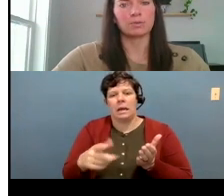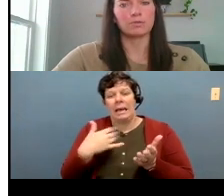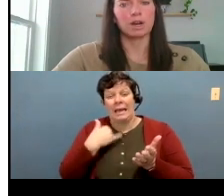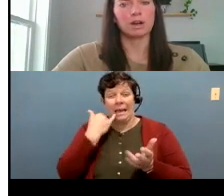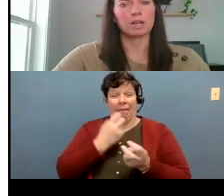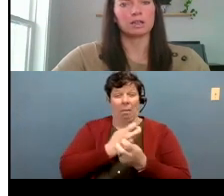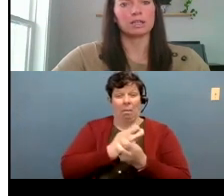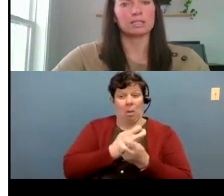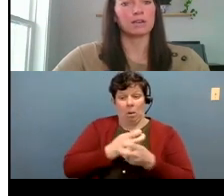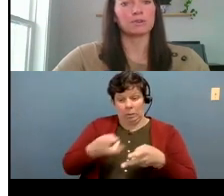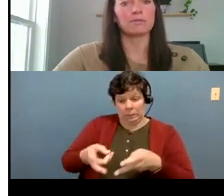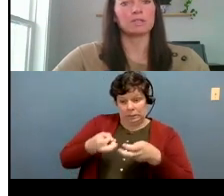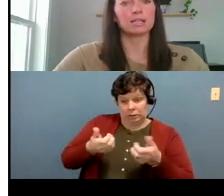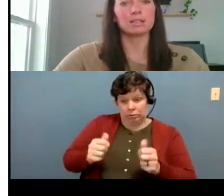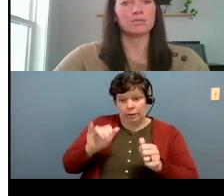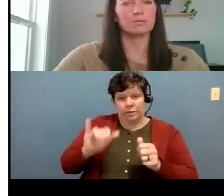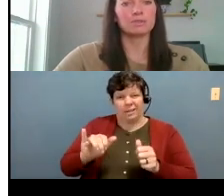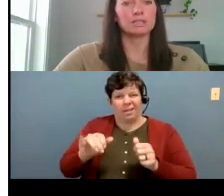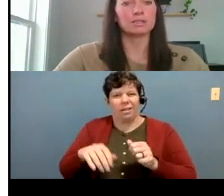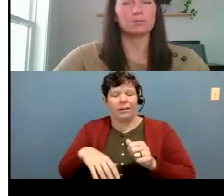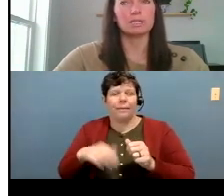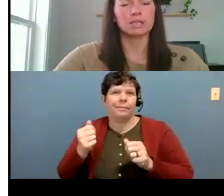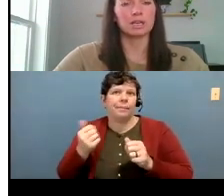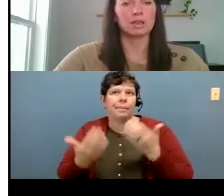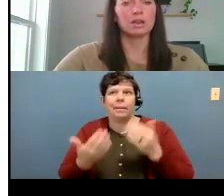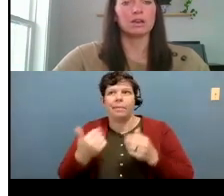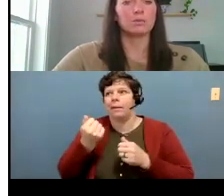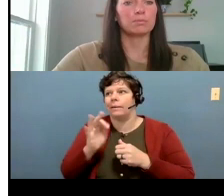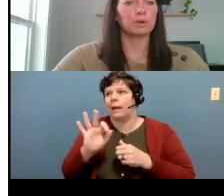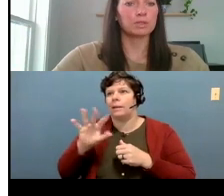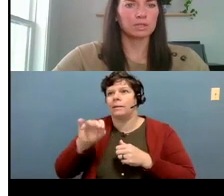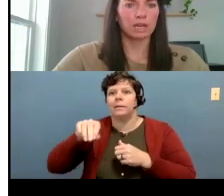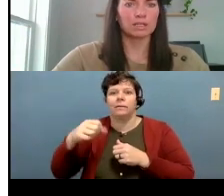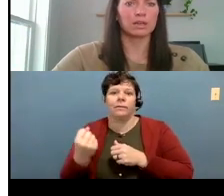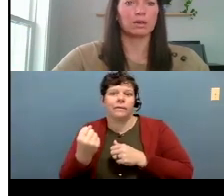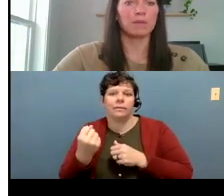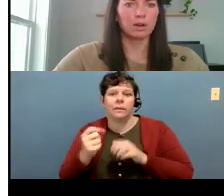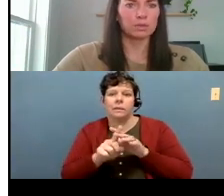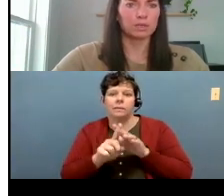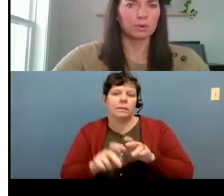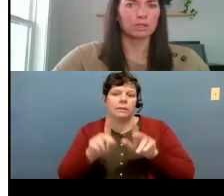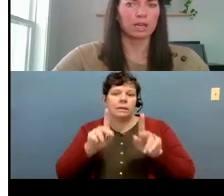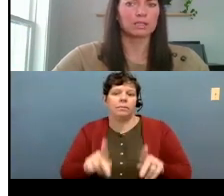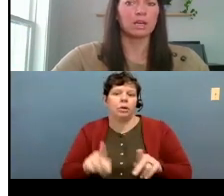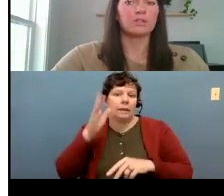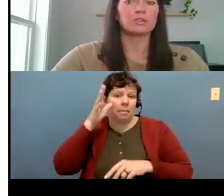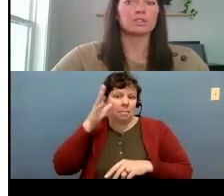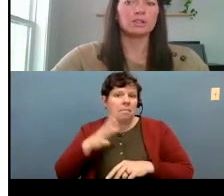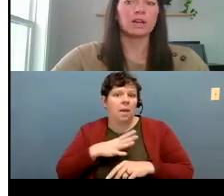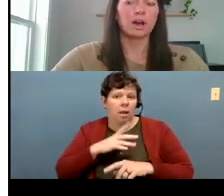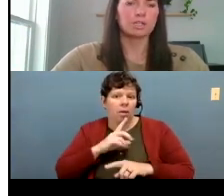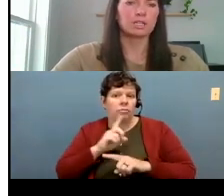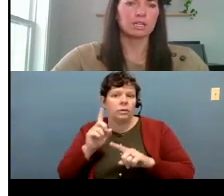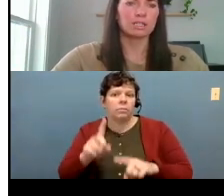DNA profile, let's say if you have a 1950s missing person case, male missing person case, there's